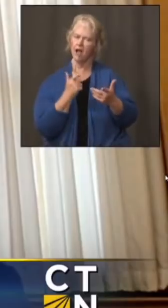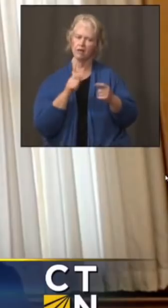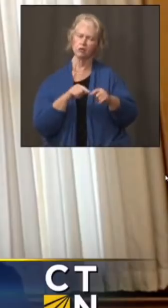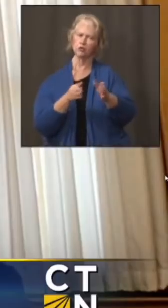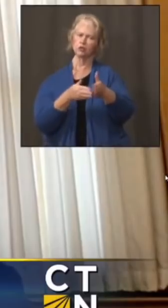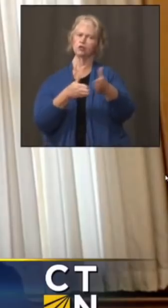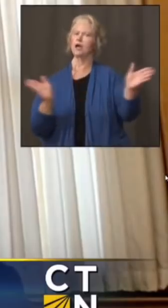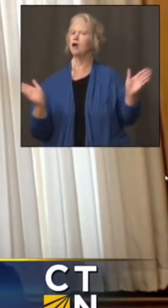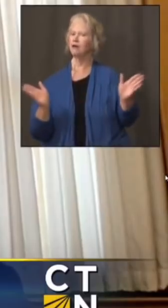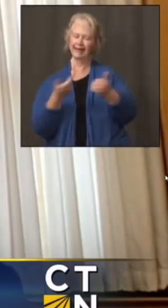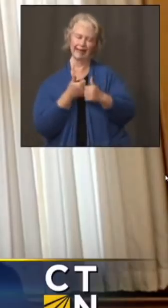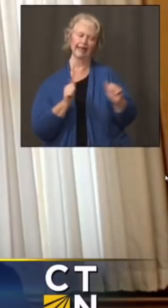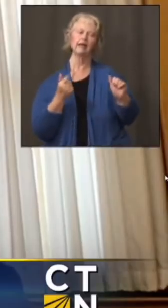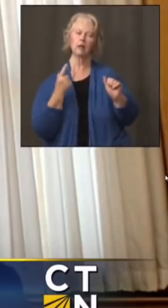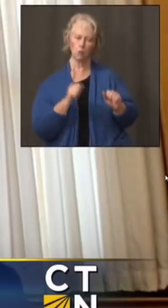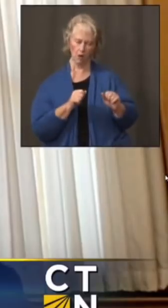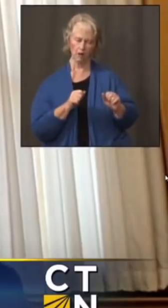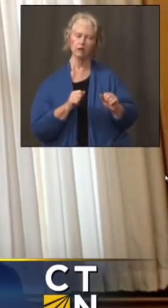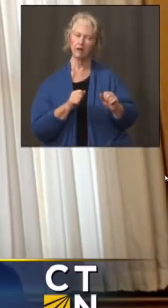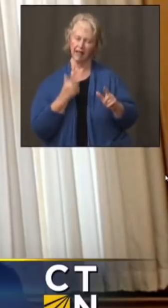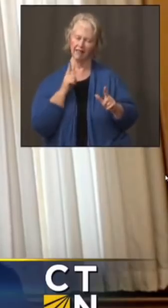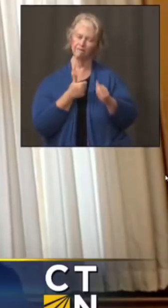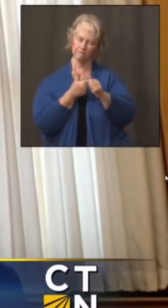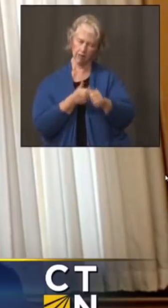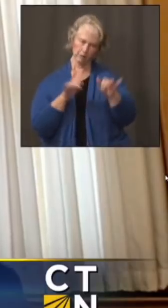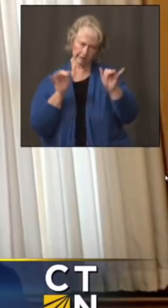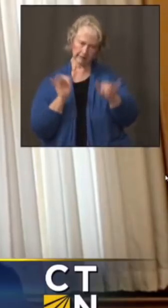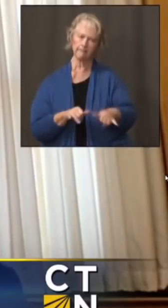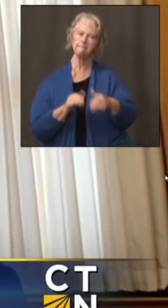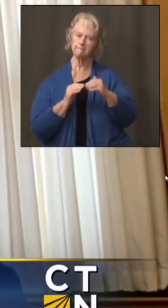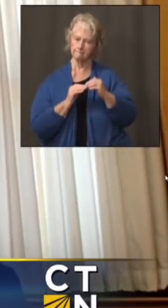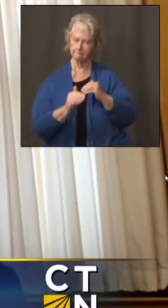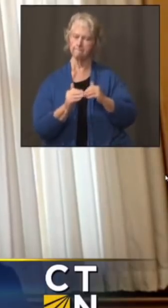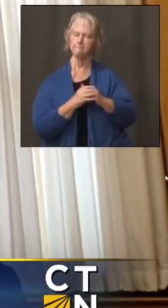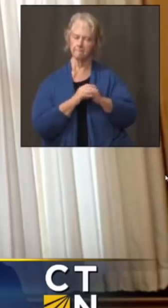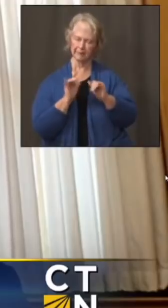was good validation, I think, of the strategy we've been on for a number of months now.